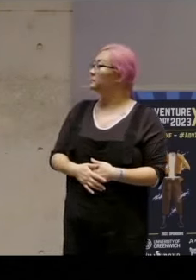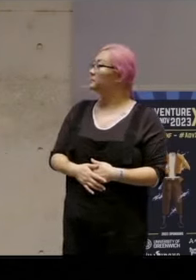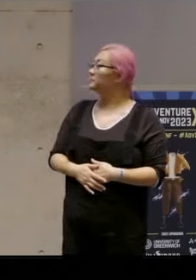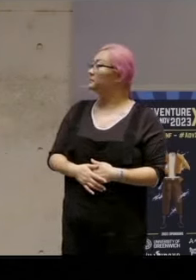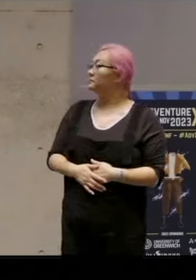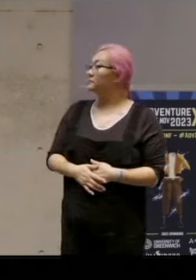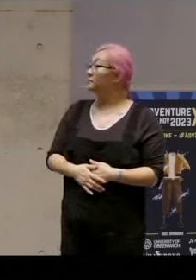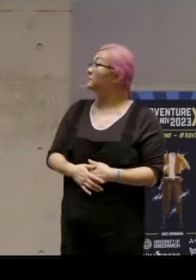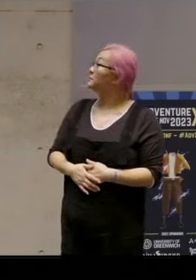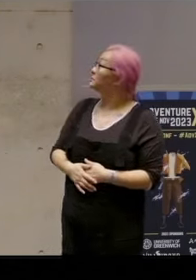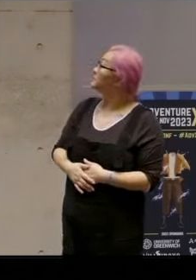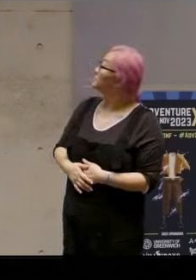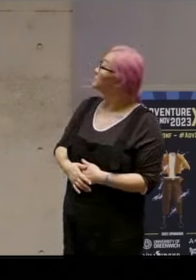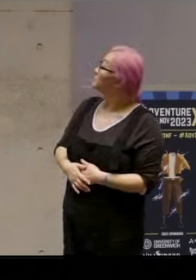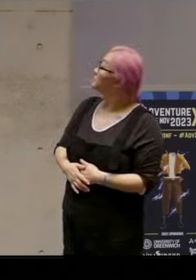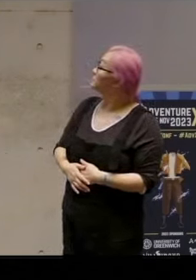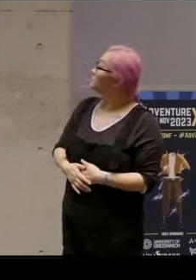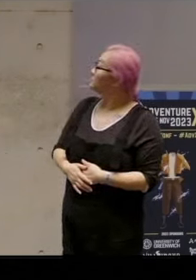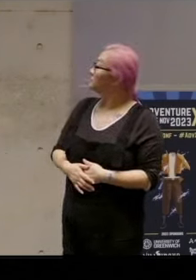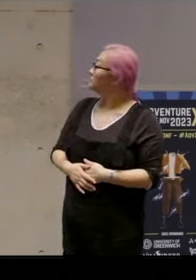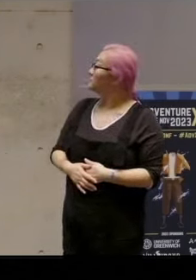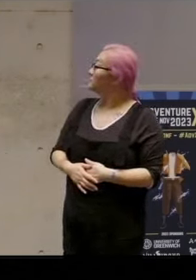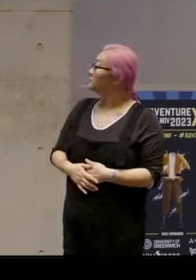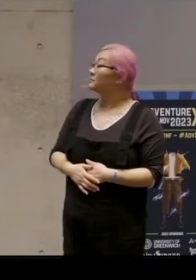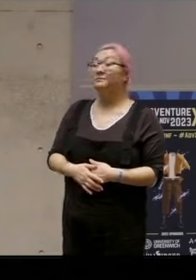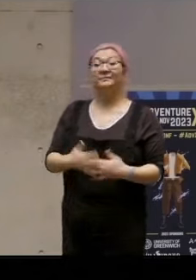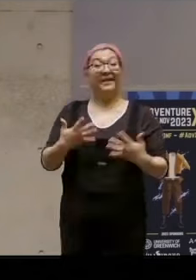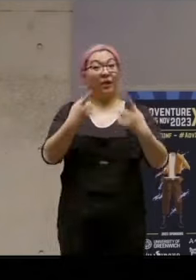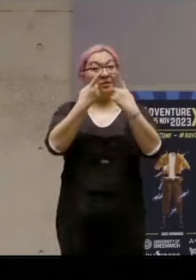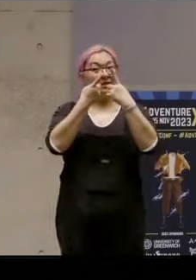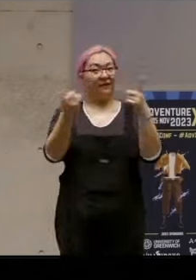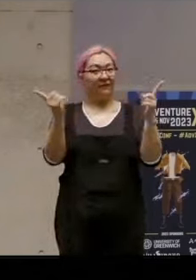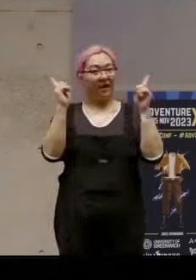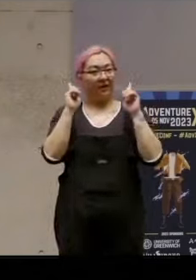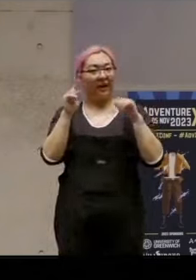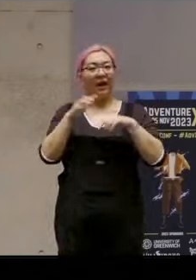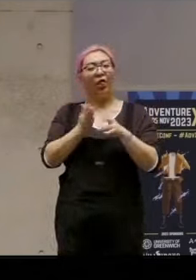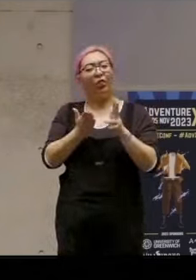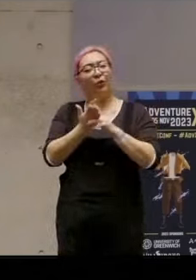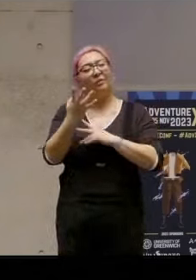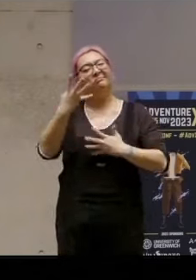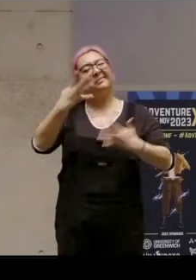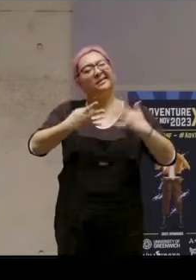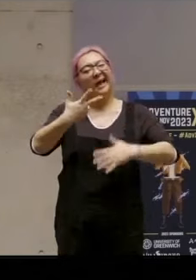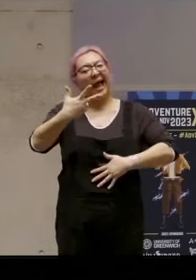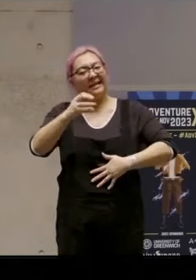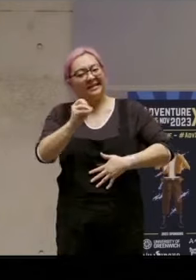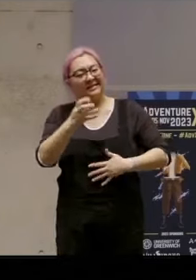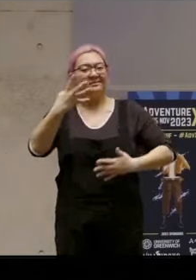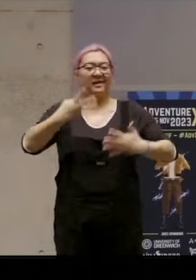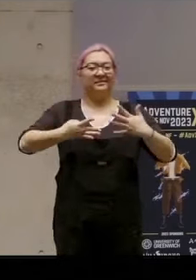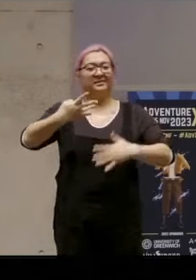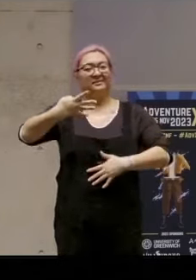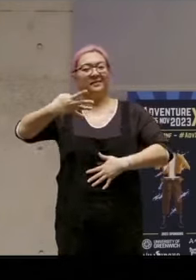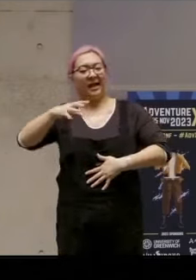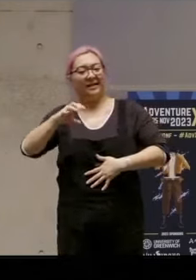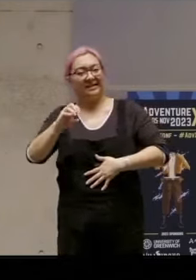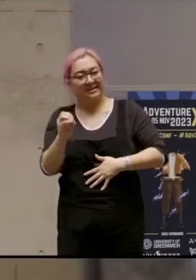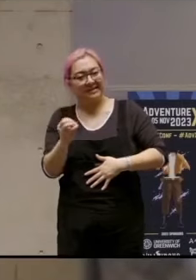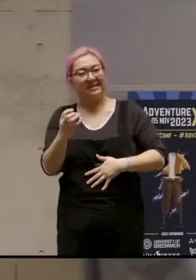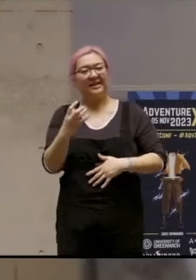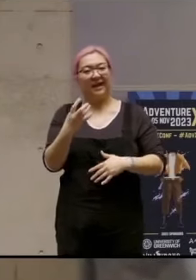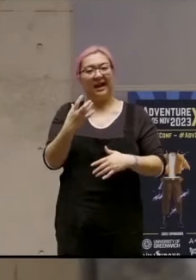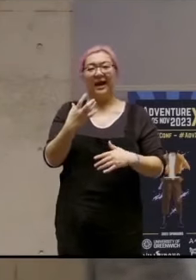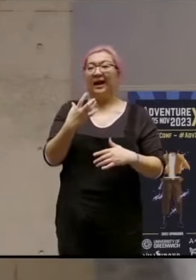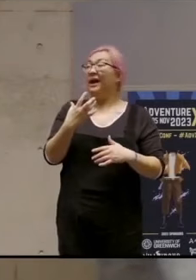Okay, we continue with Slovakia. Throughout the 80s and 90s, ZX Spectrum computers and their clones were